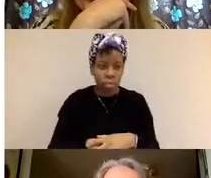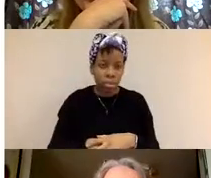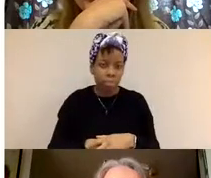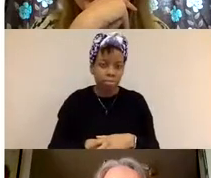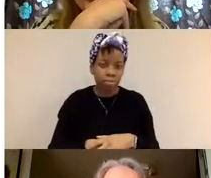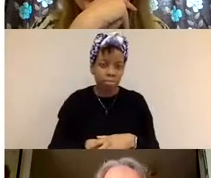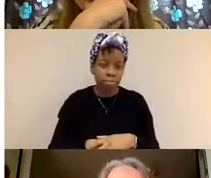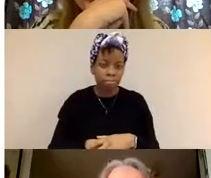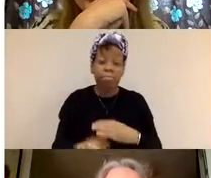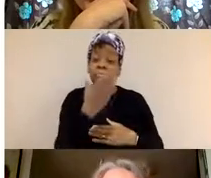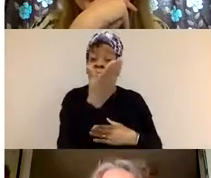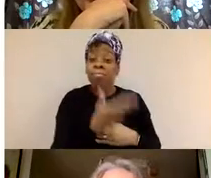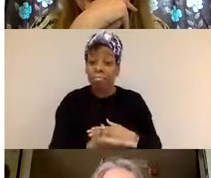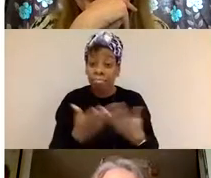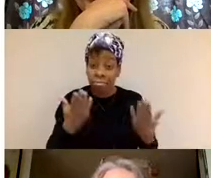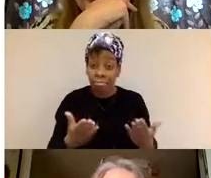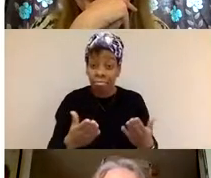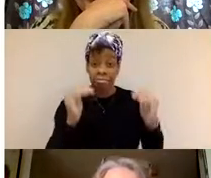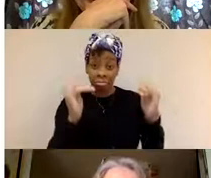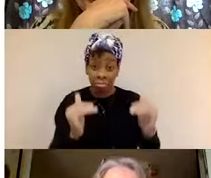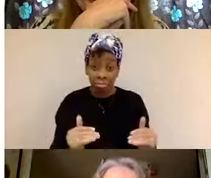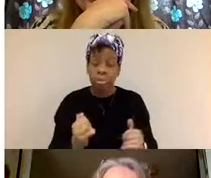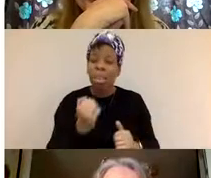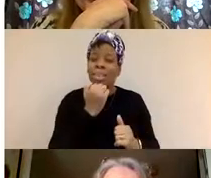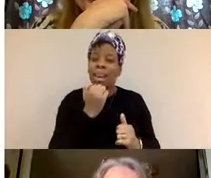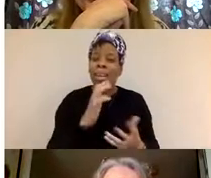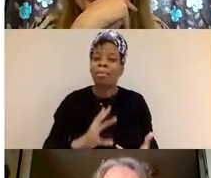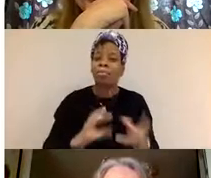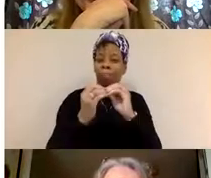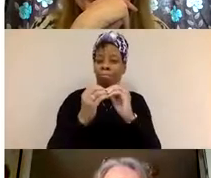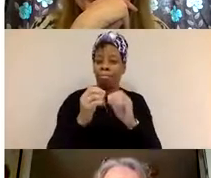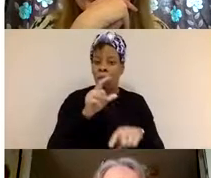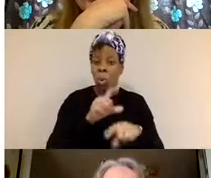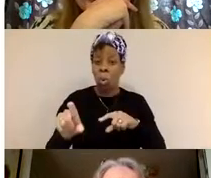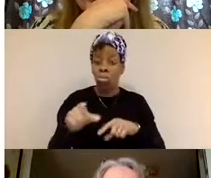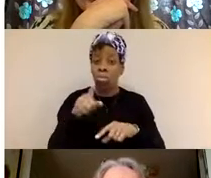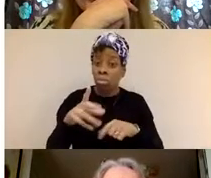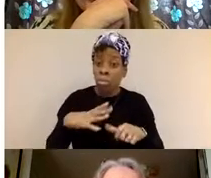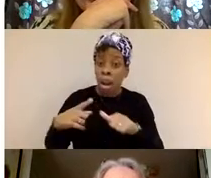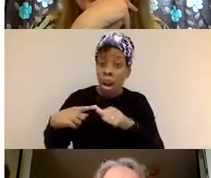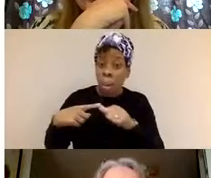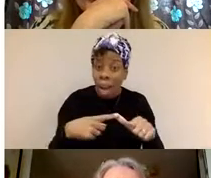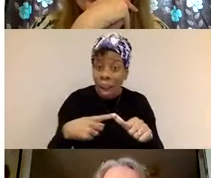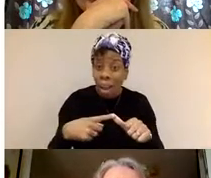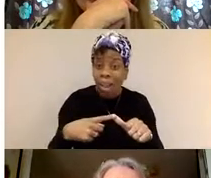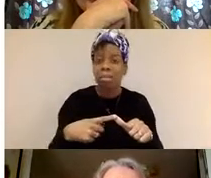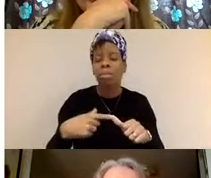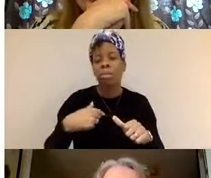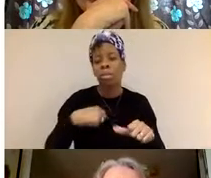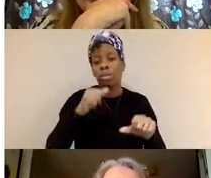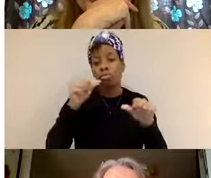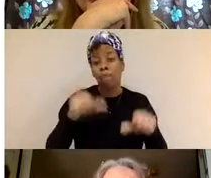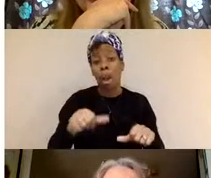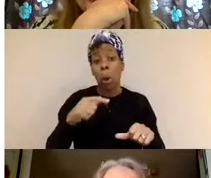So these are the dates the course is happening. And if you do want to apply, we would say we would really prefer you to be able to make all of